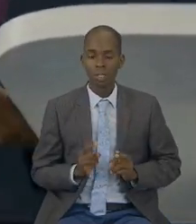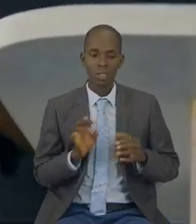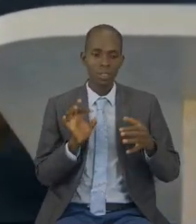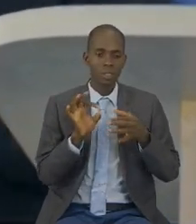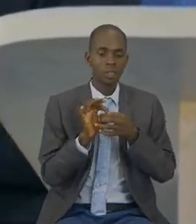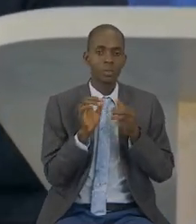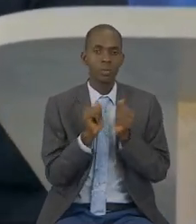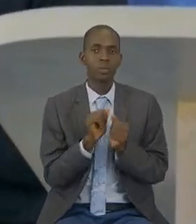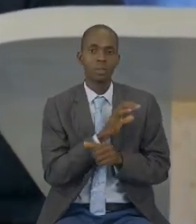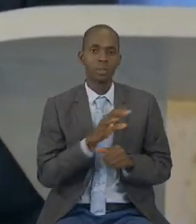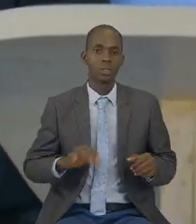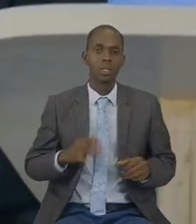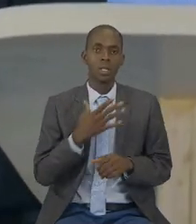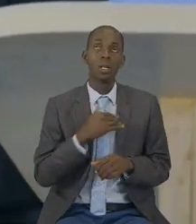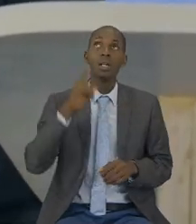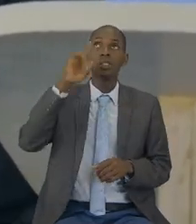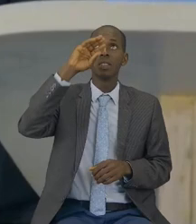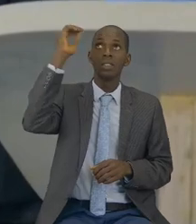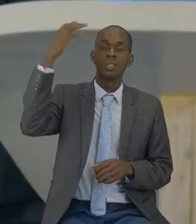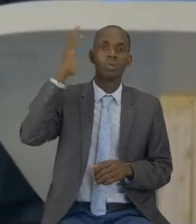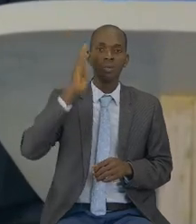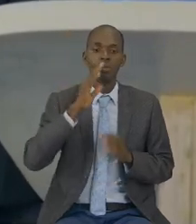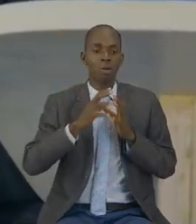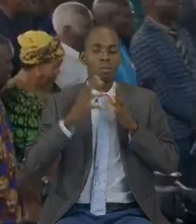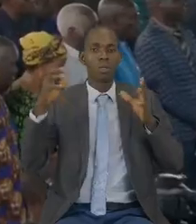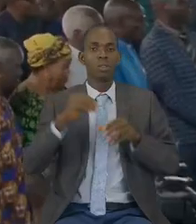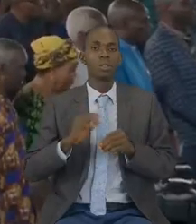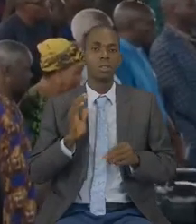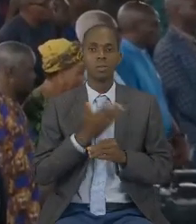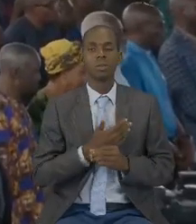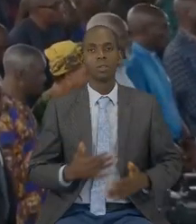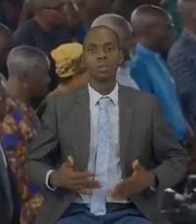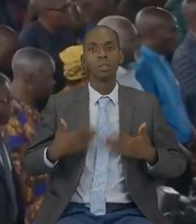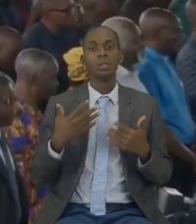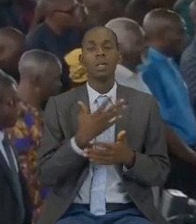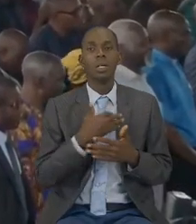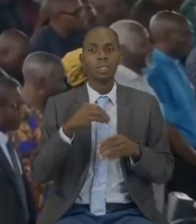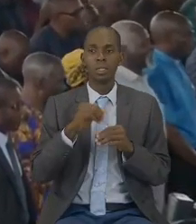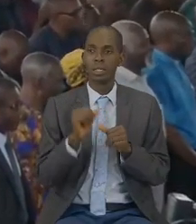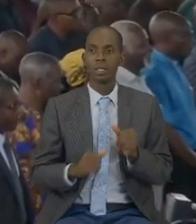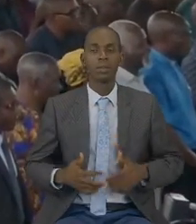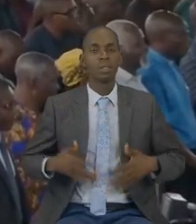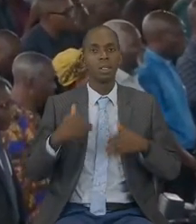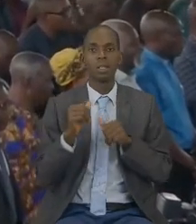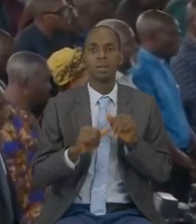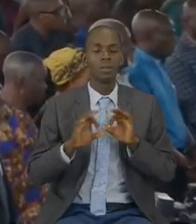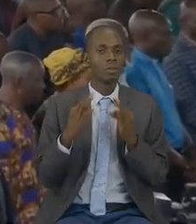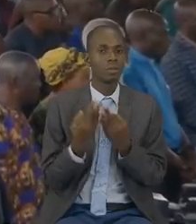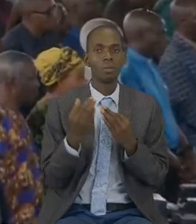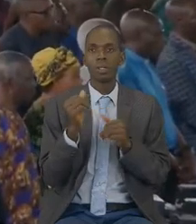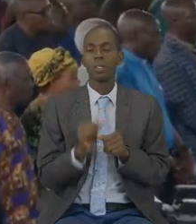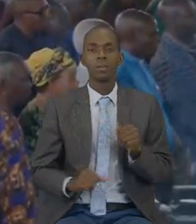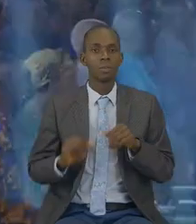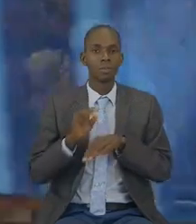and his grace will be abundant in our lives and in every life, every family, every